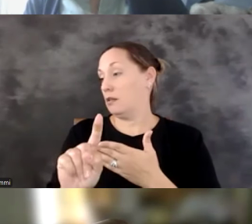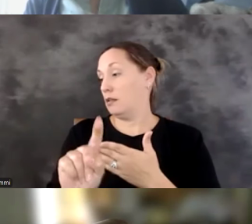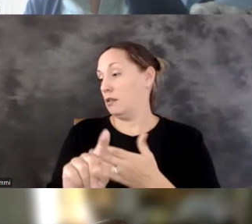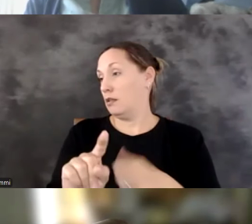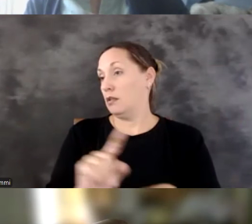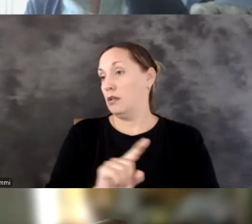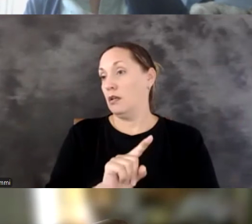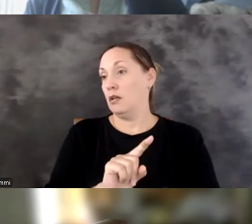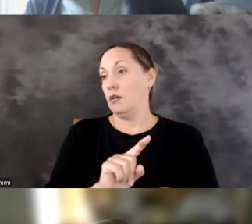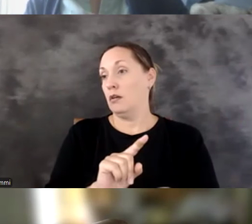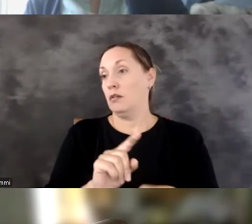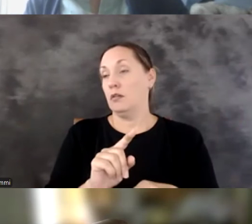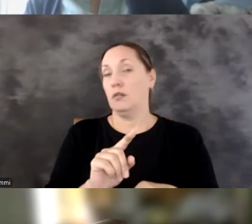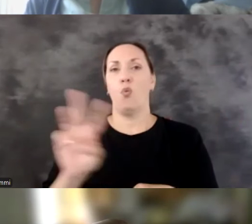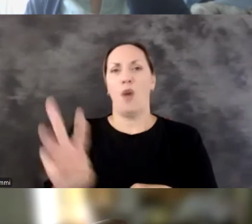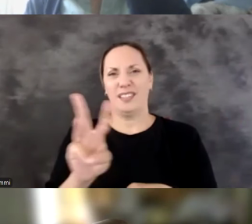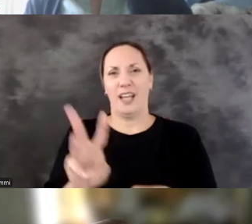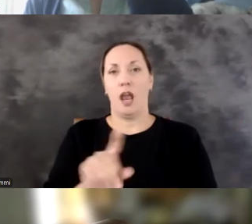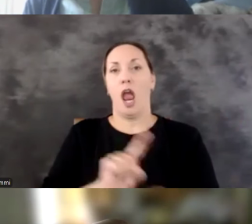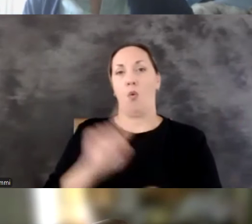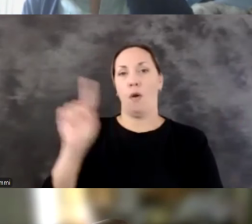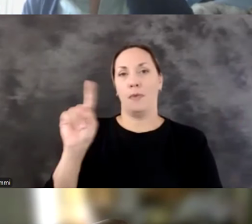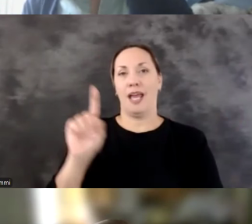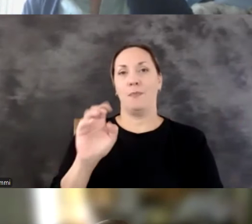p.m. Eastern time